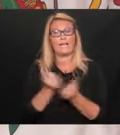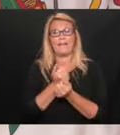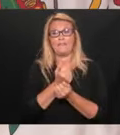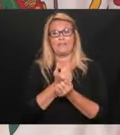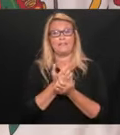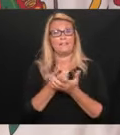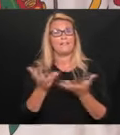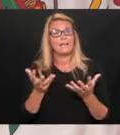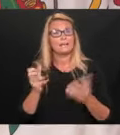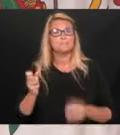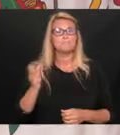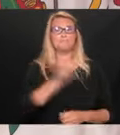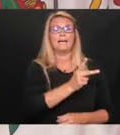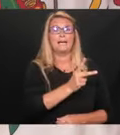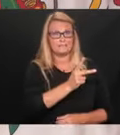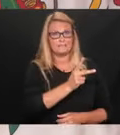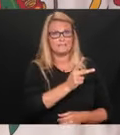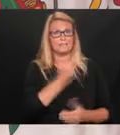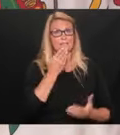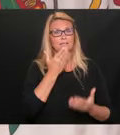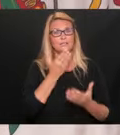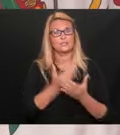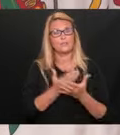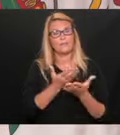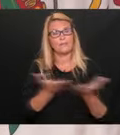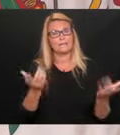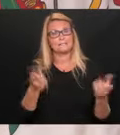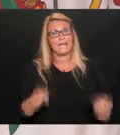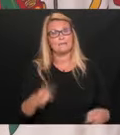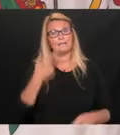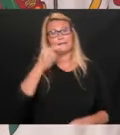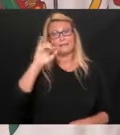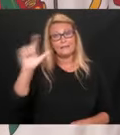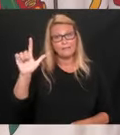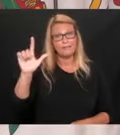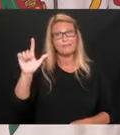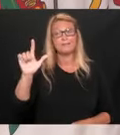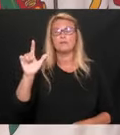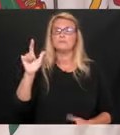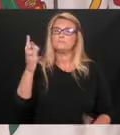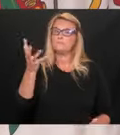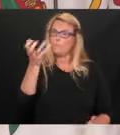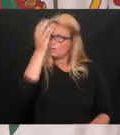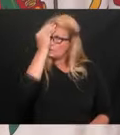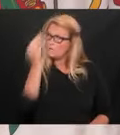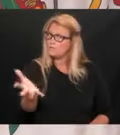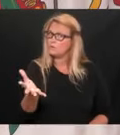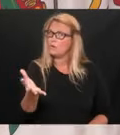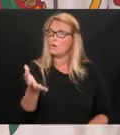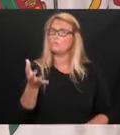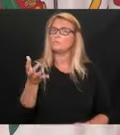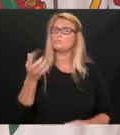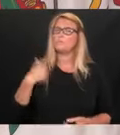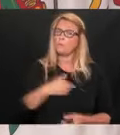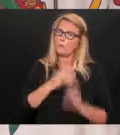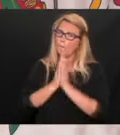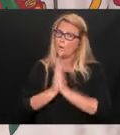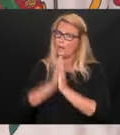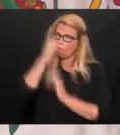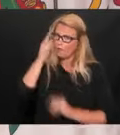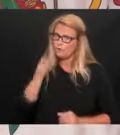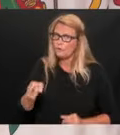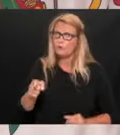Gil back and all goodness happen and everything. But Gil, we want you to know that we're with you, and we're hoping and praying